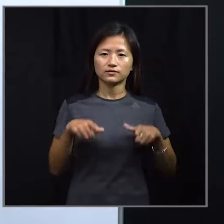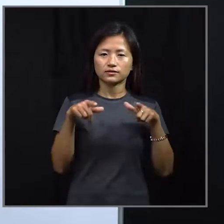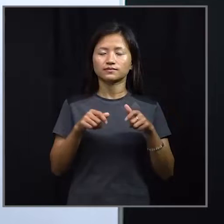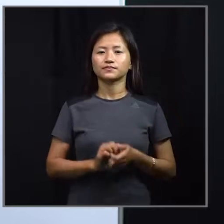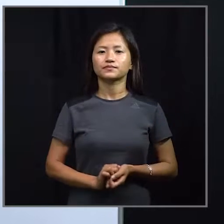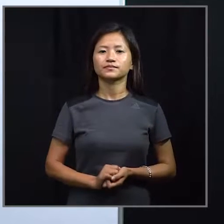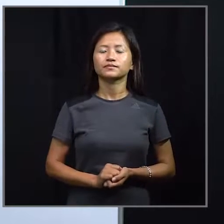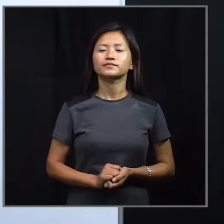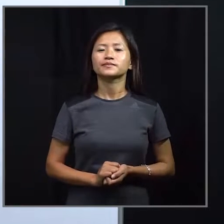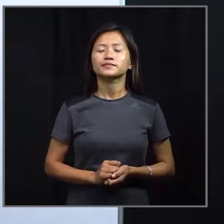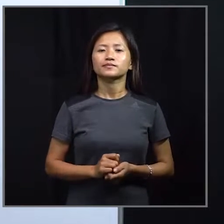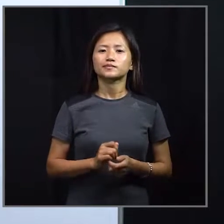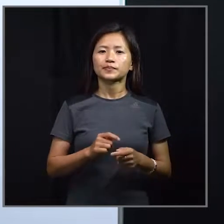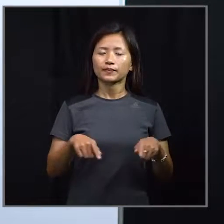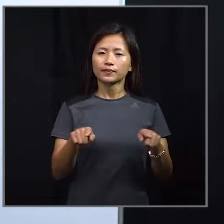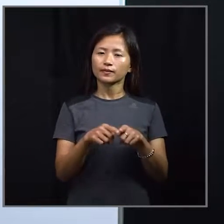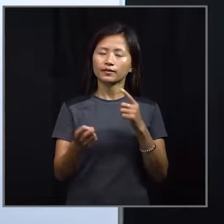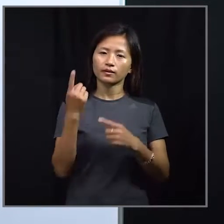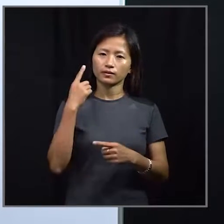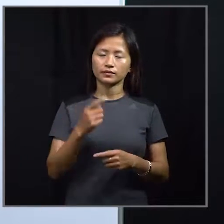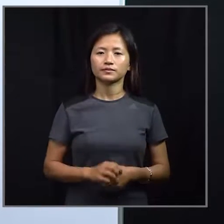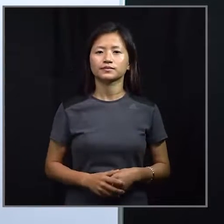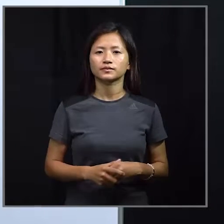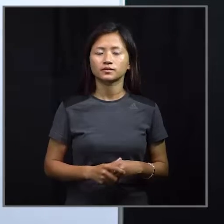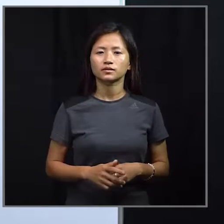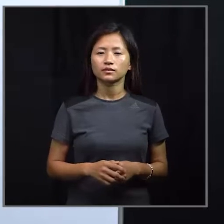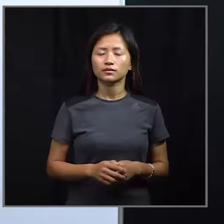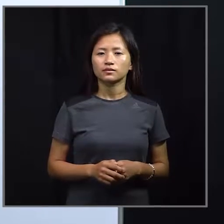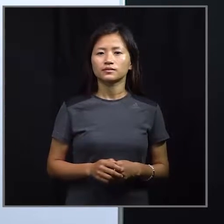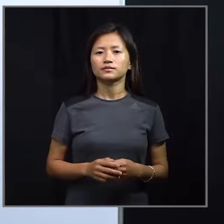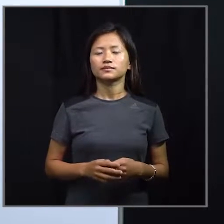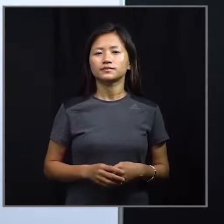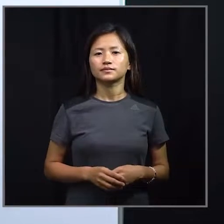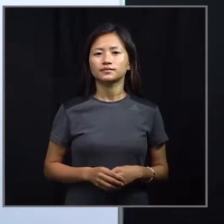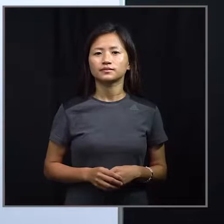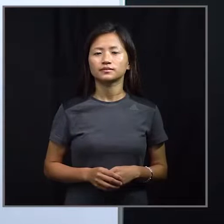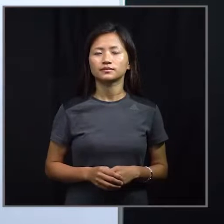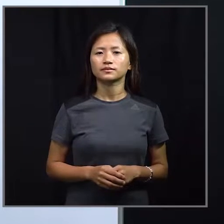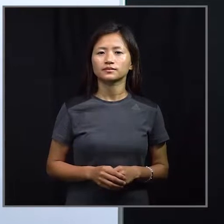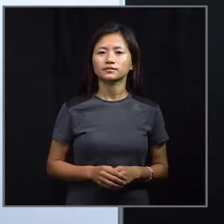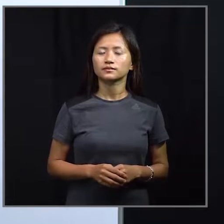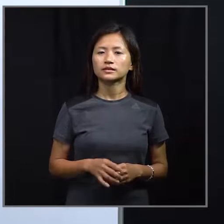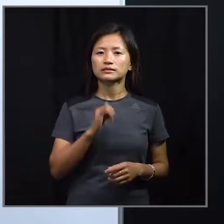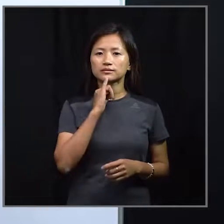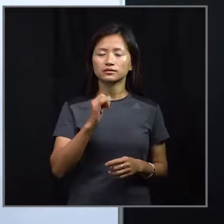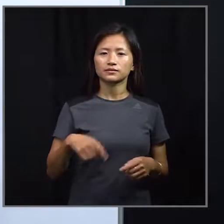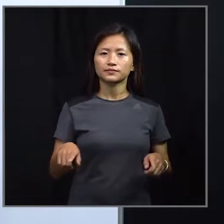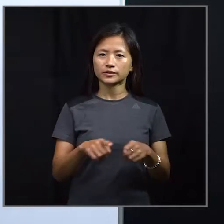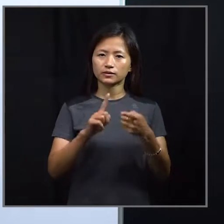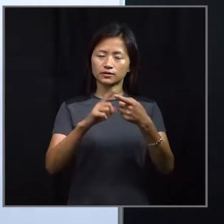A system which provides the people with work to earn a living is called